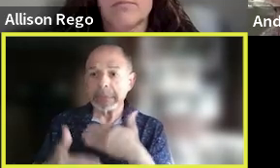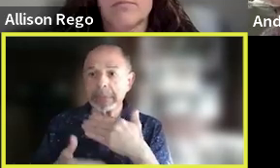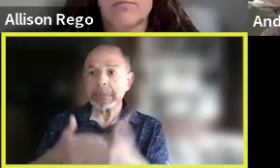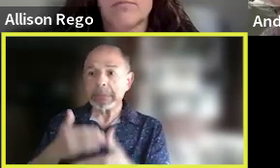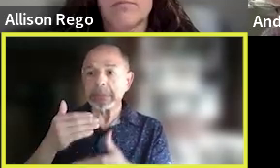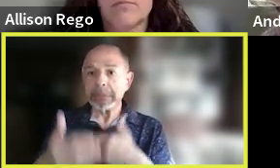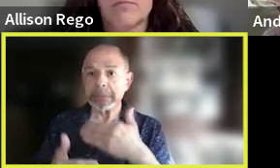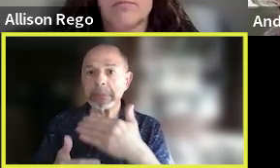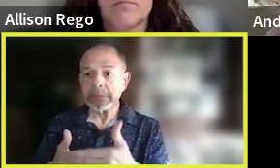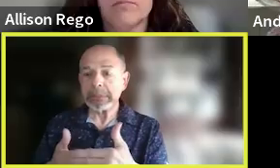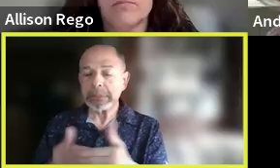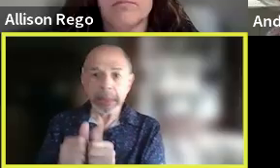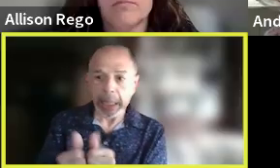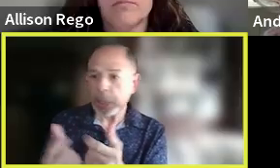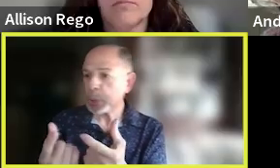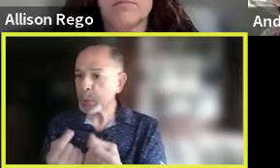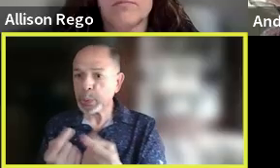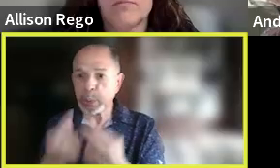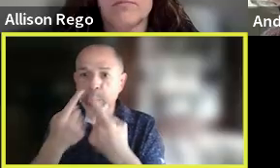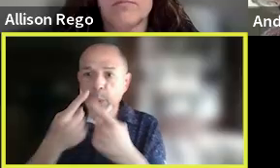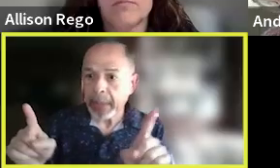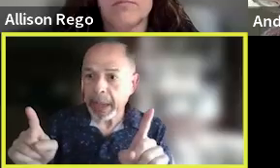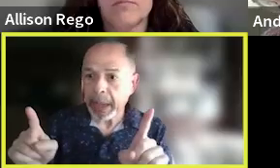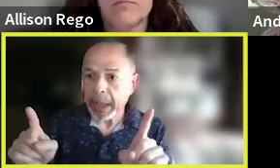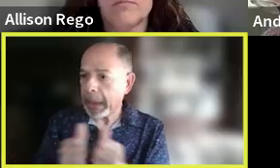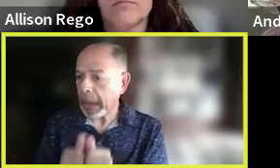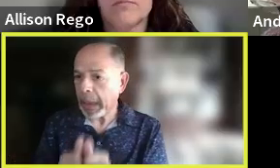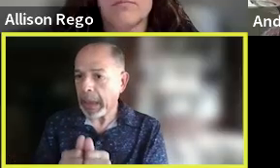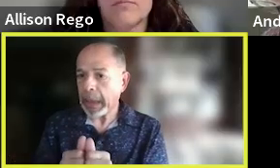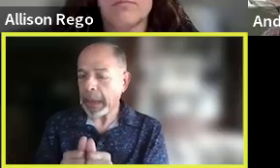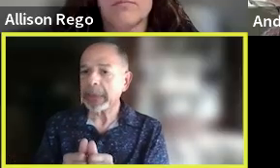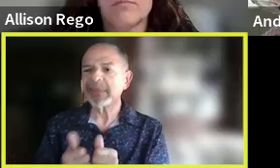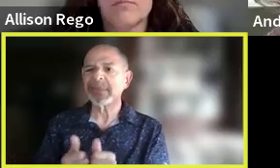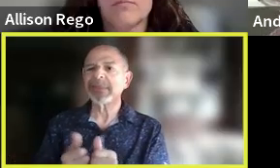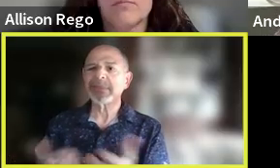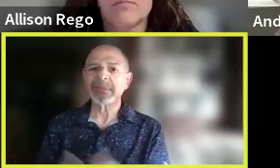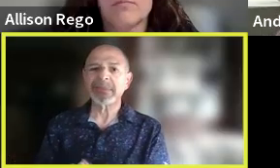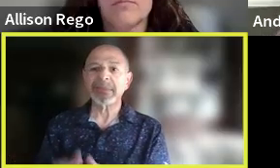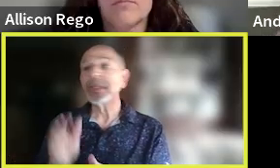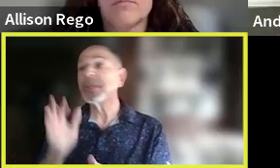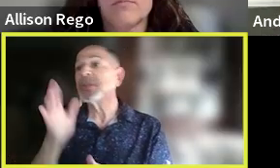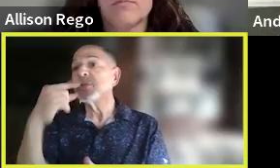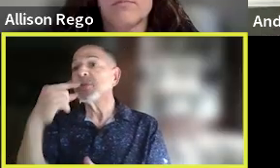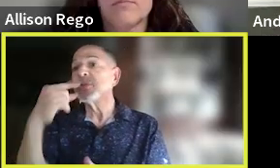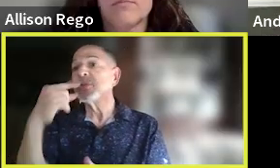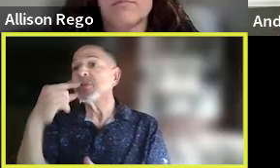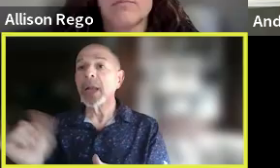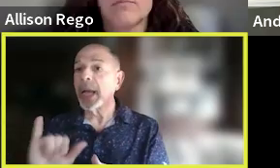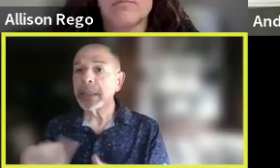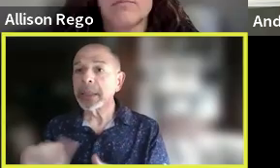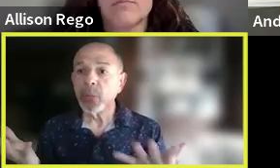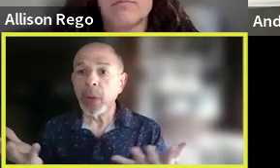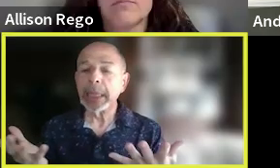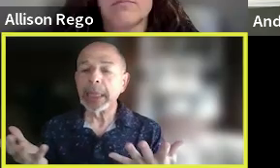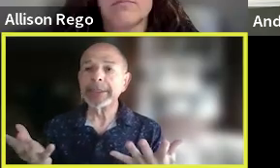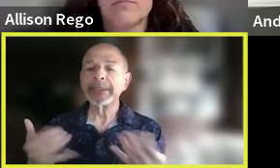out, and what what it'll look like and stuff. But um,